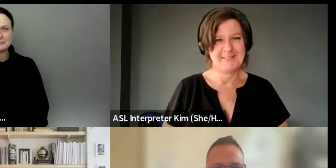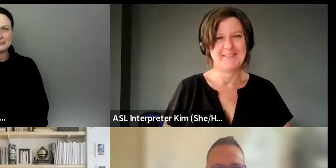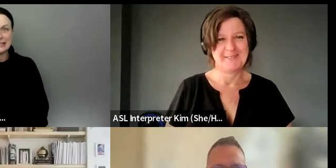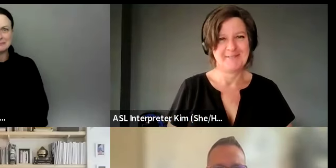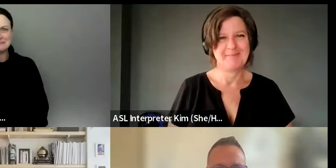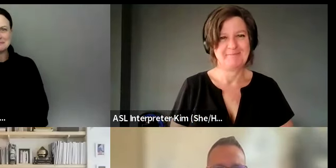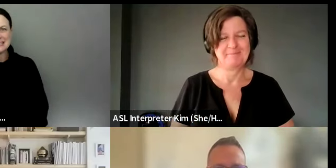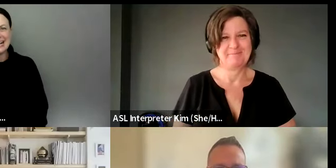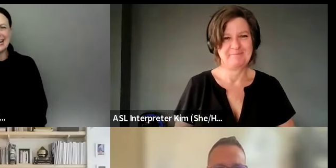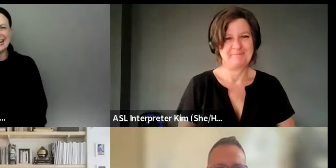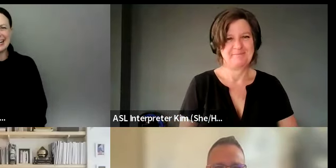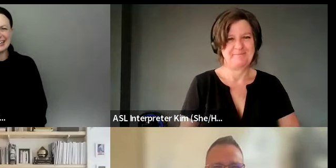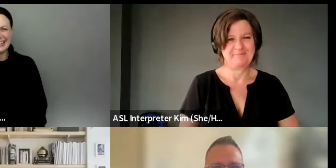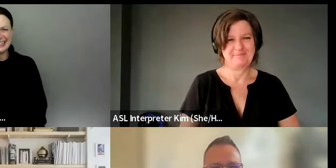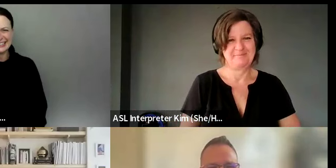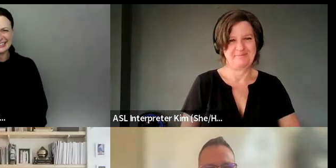Yeah.